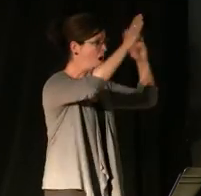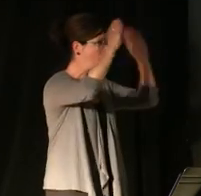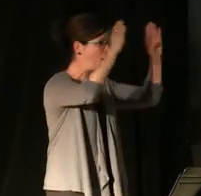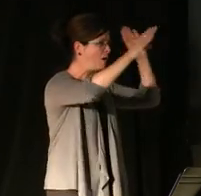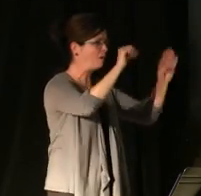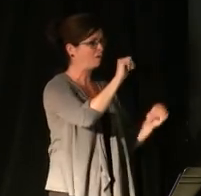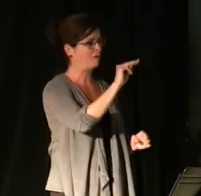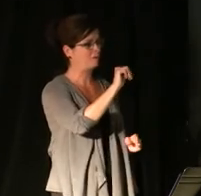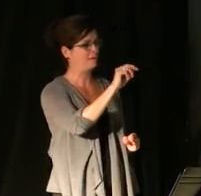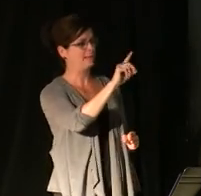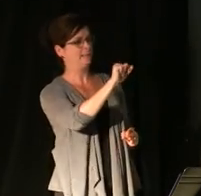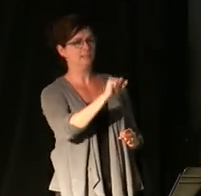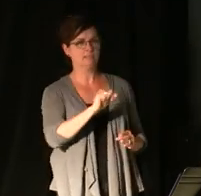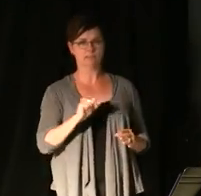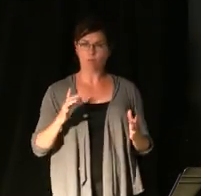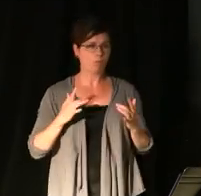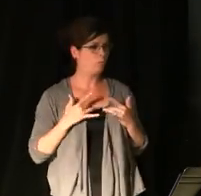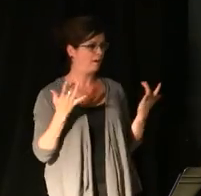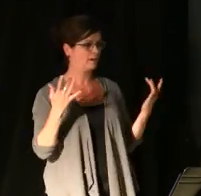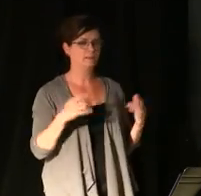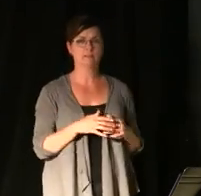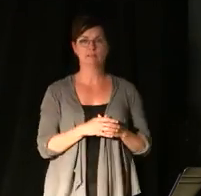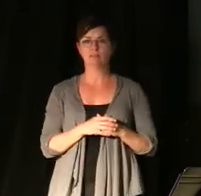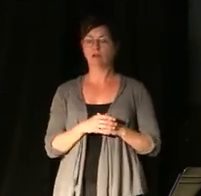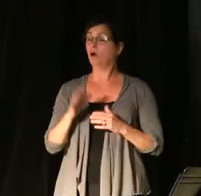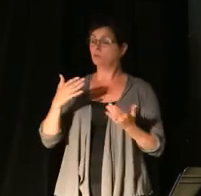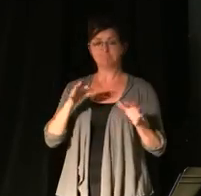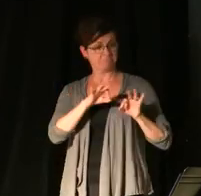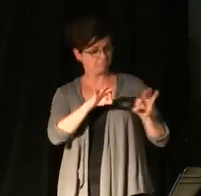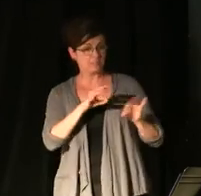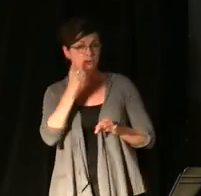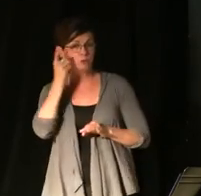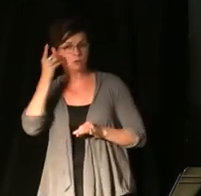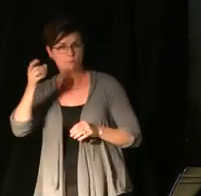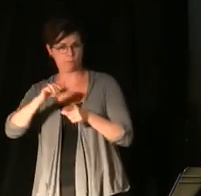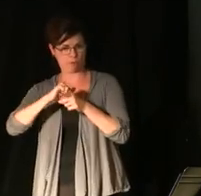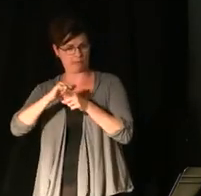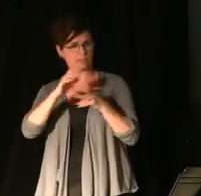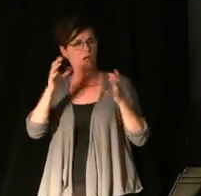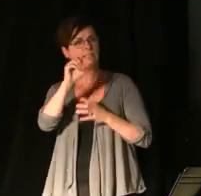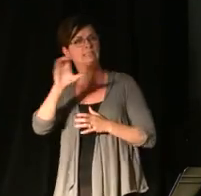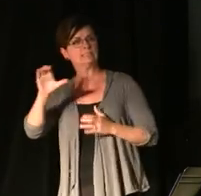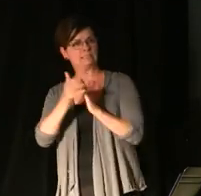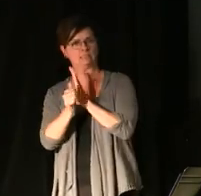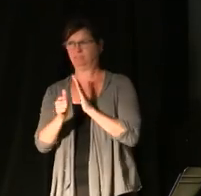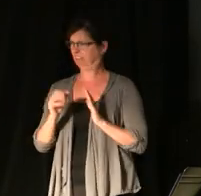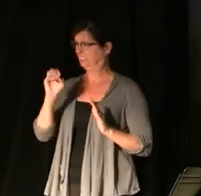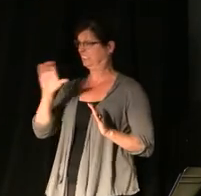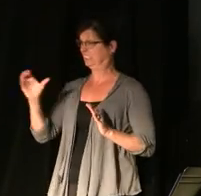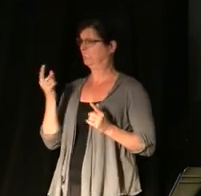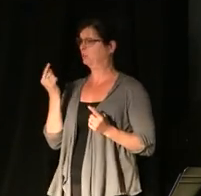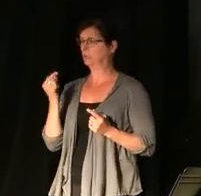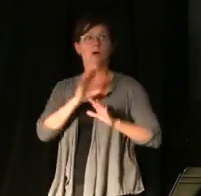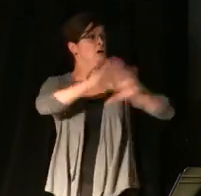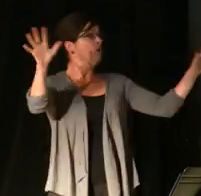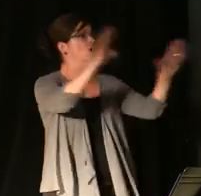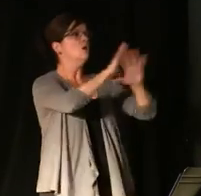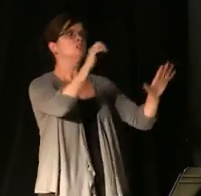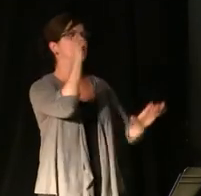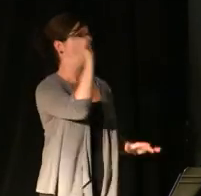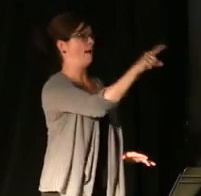Amanda! Here in the dorms, they practice a lot of their ECC skills. What's ECC?